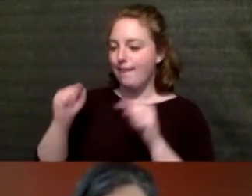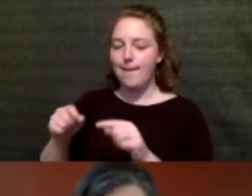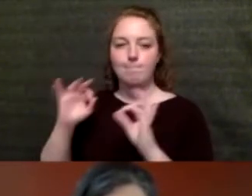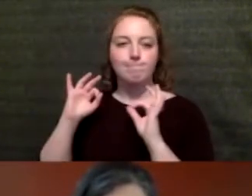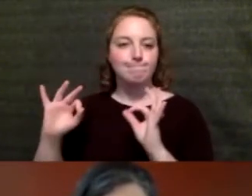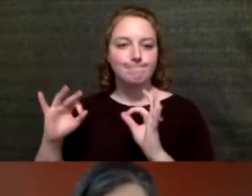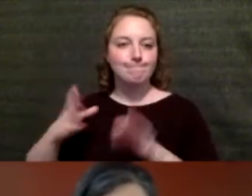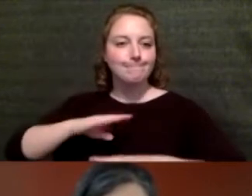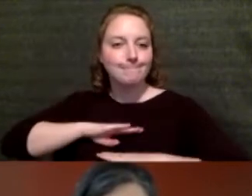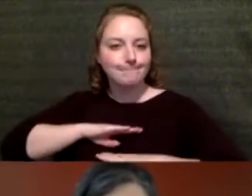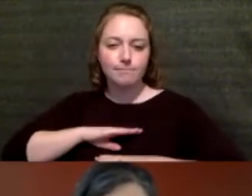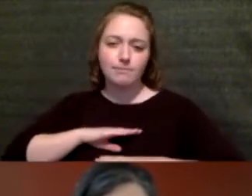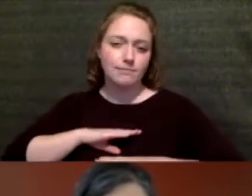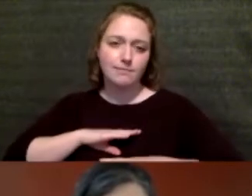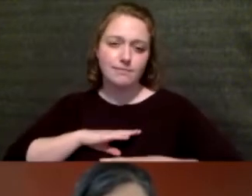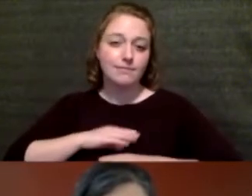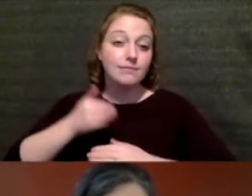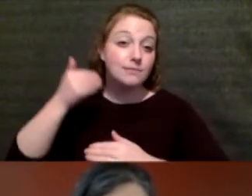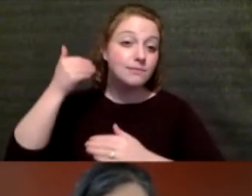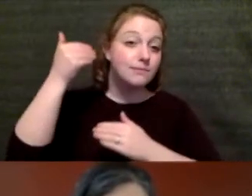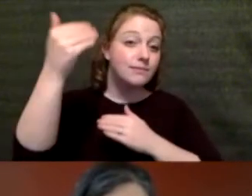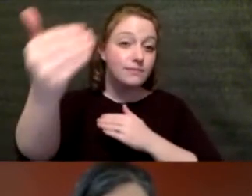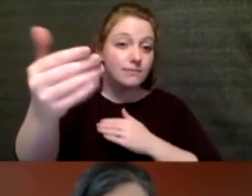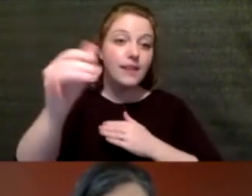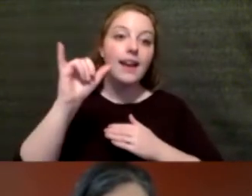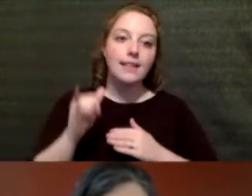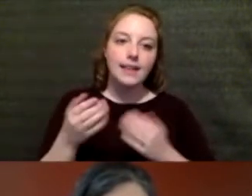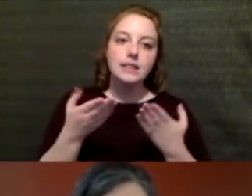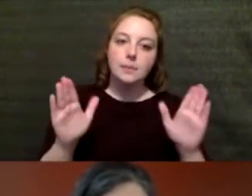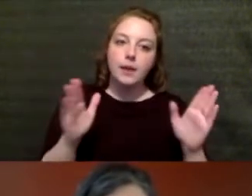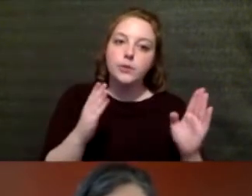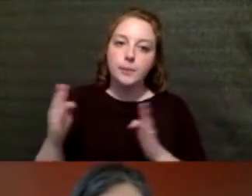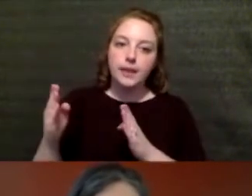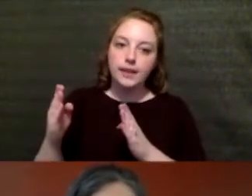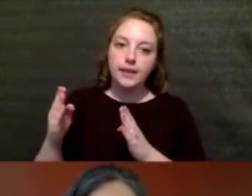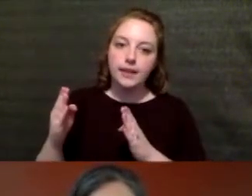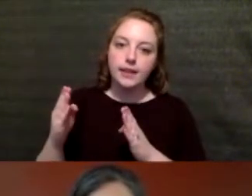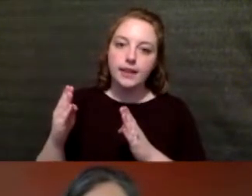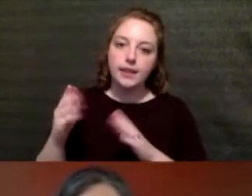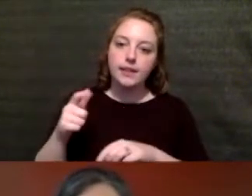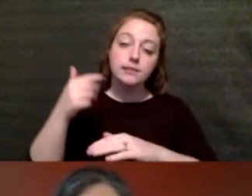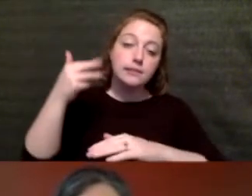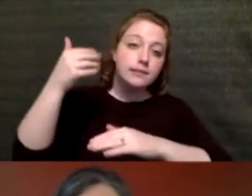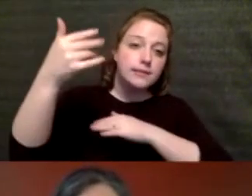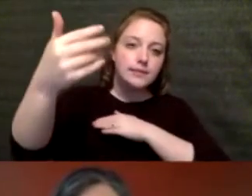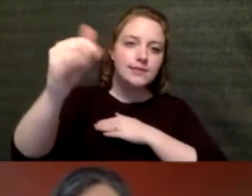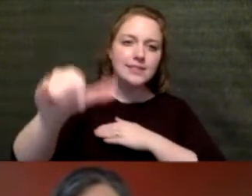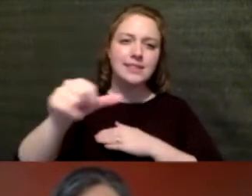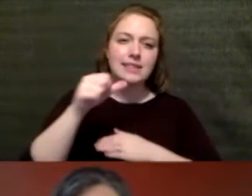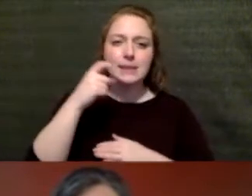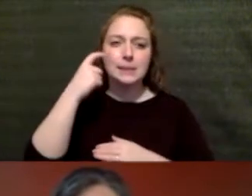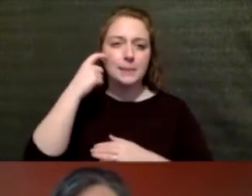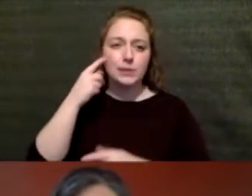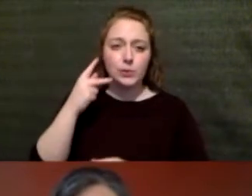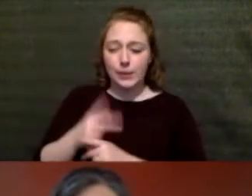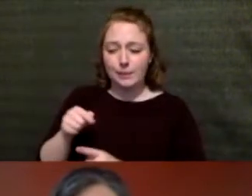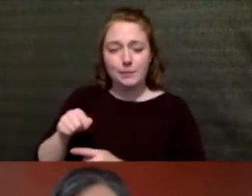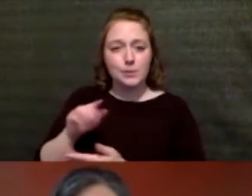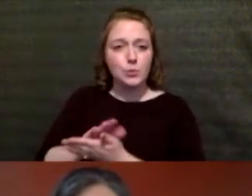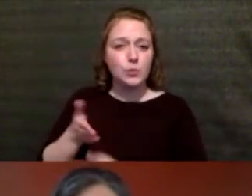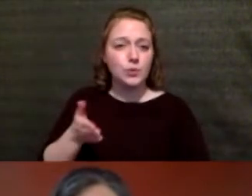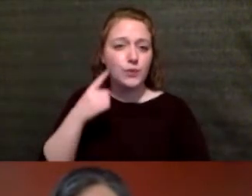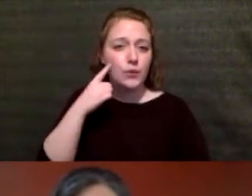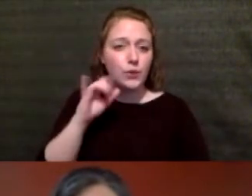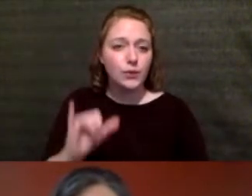you know, it just long range, which is what a master planning thing is supposed to do. It just doesn't make sense to, to keep that there forever. Um,